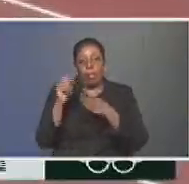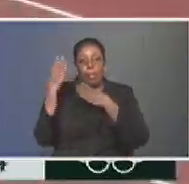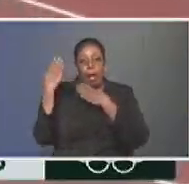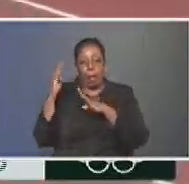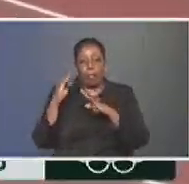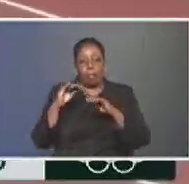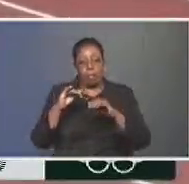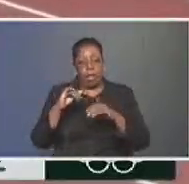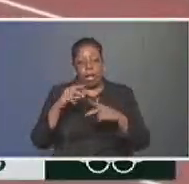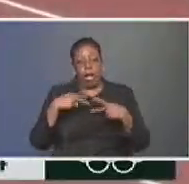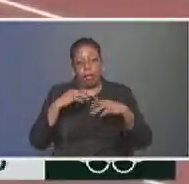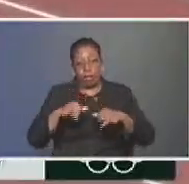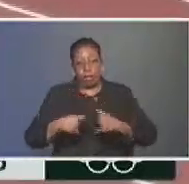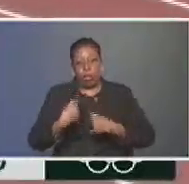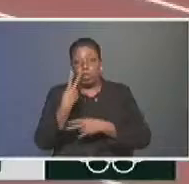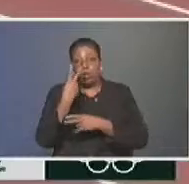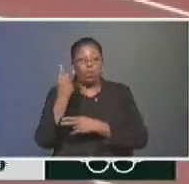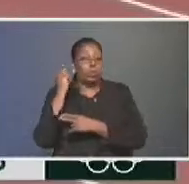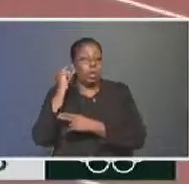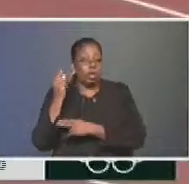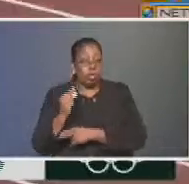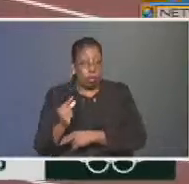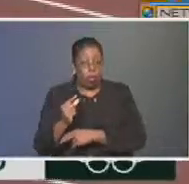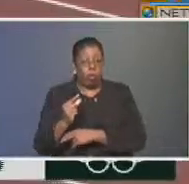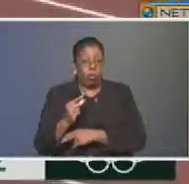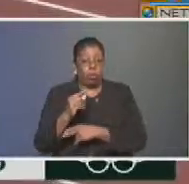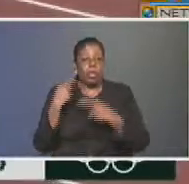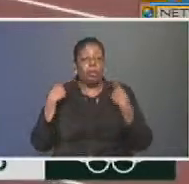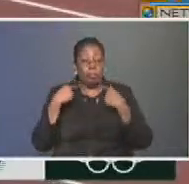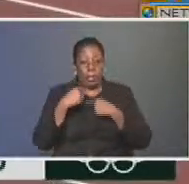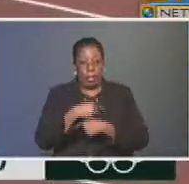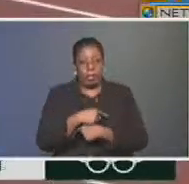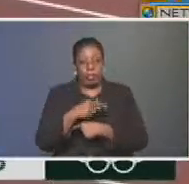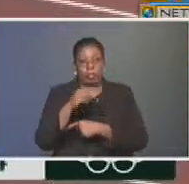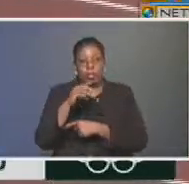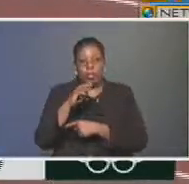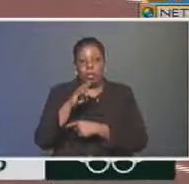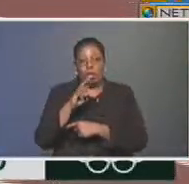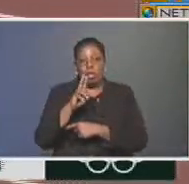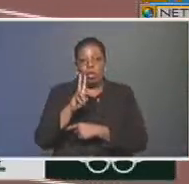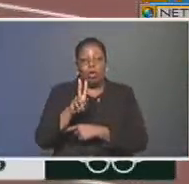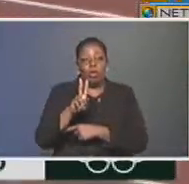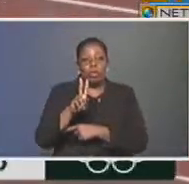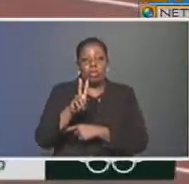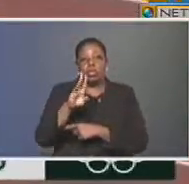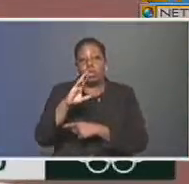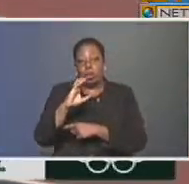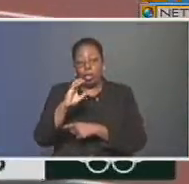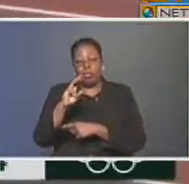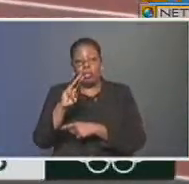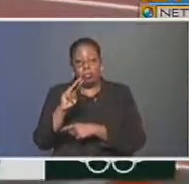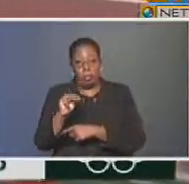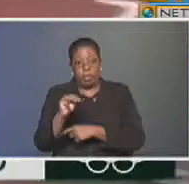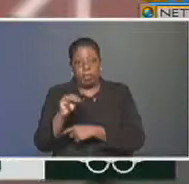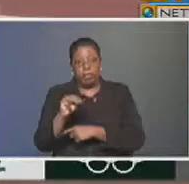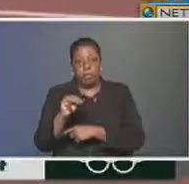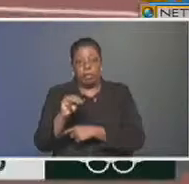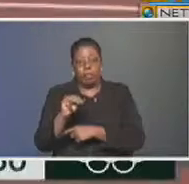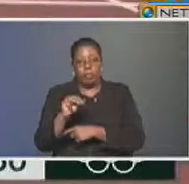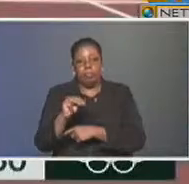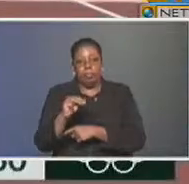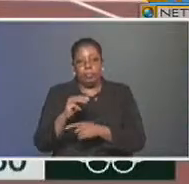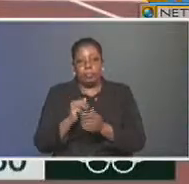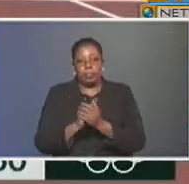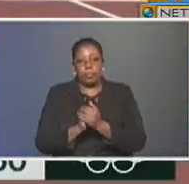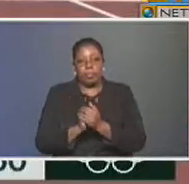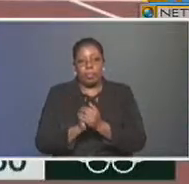2 gold medals in the 400 meters at the Tokyo Olympics. And it provides an impetus